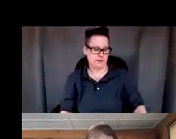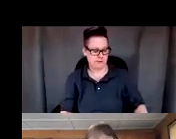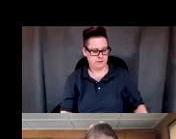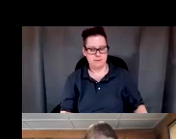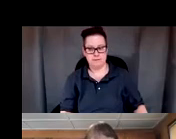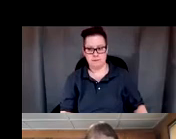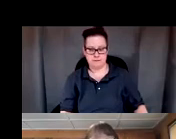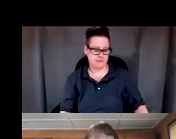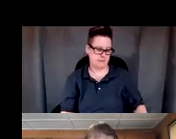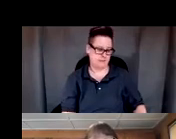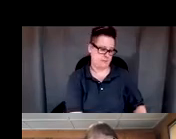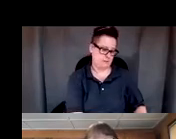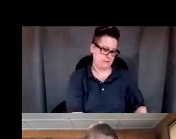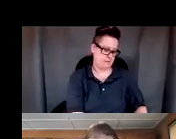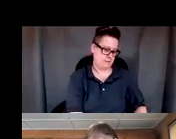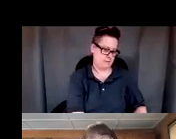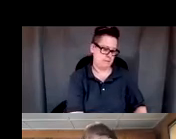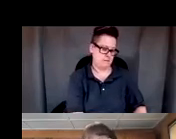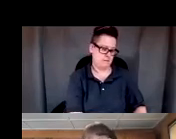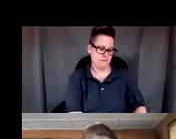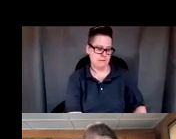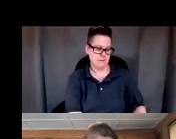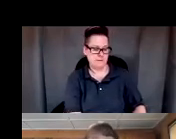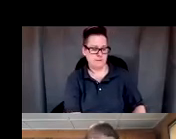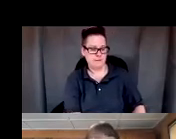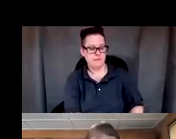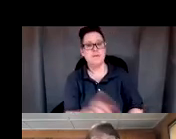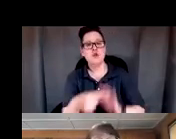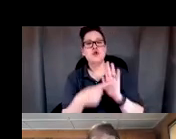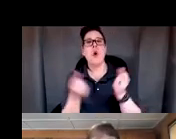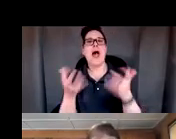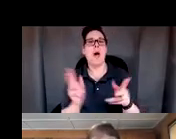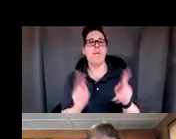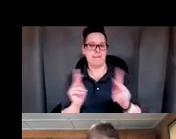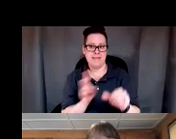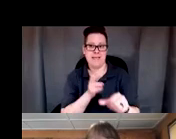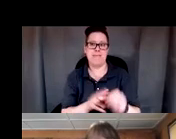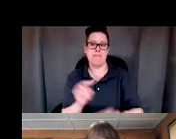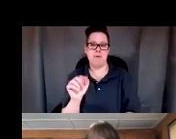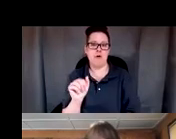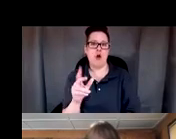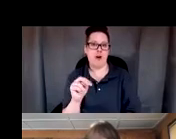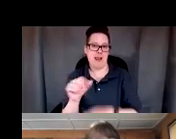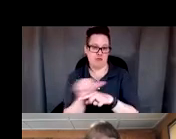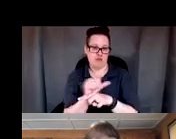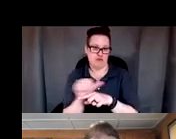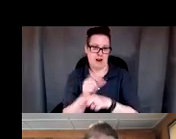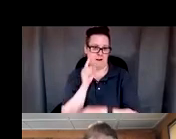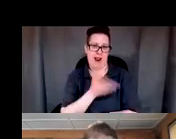Okay, you can see, this shows how many people participated in the Narcan training in our GAO